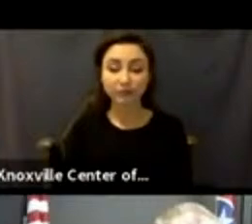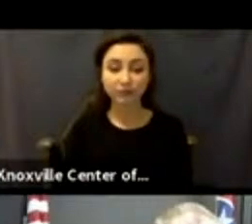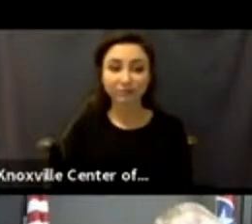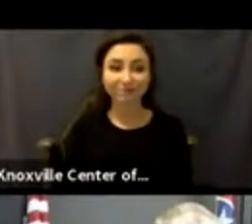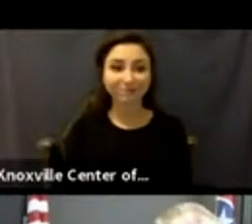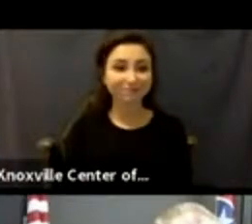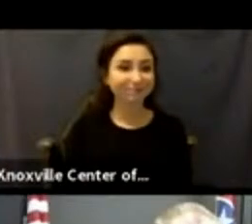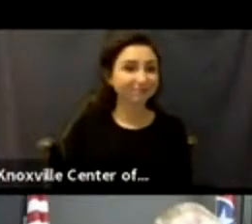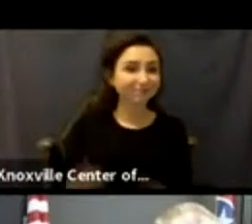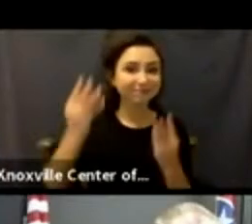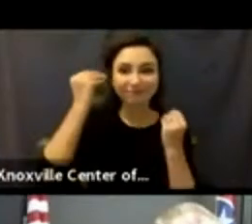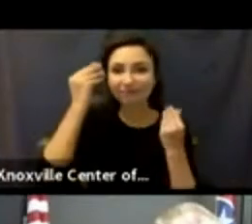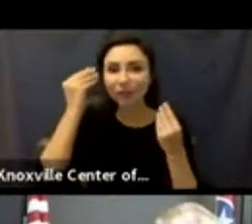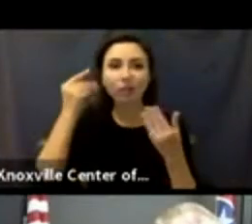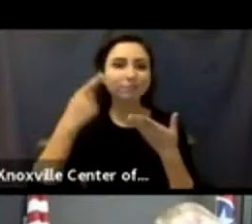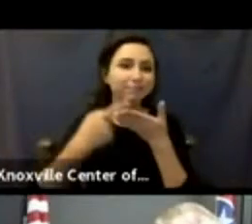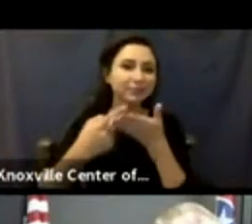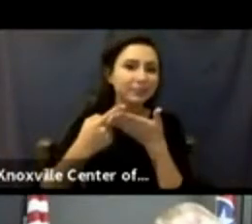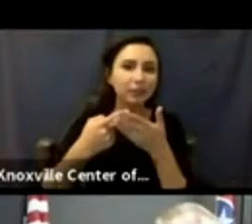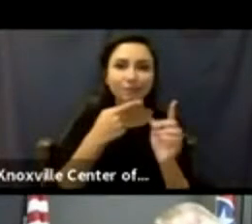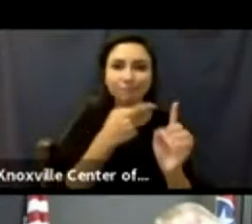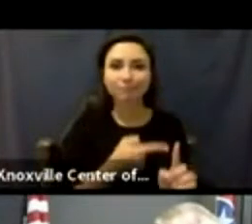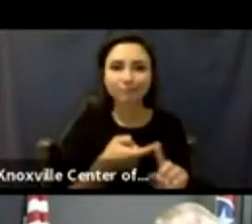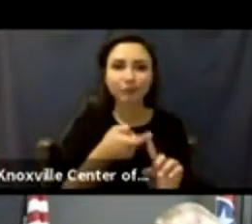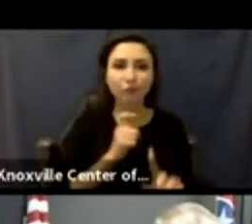Any other thoughts, points of discussion from the board?